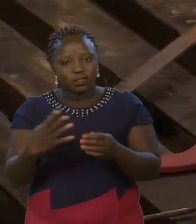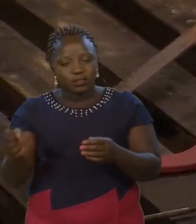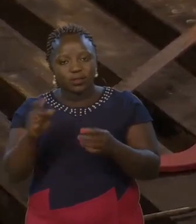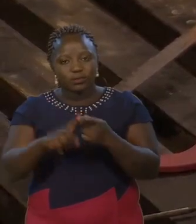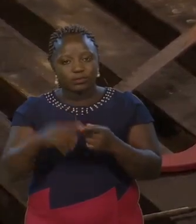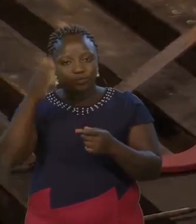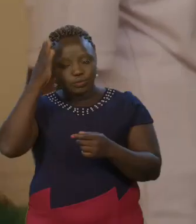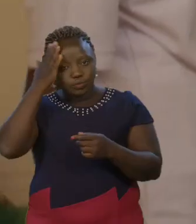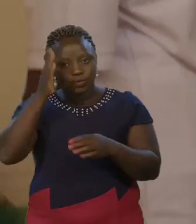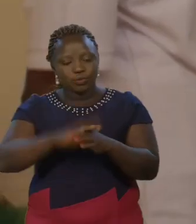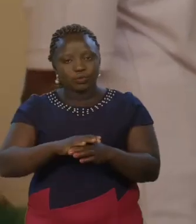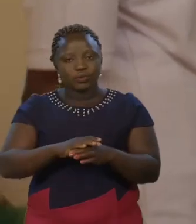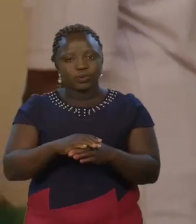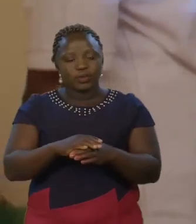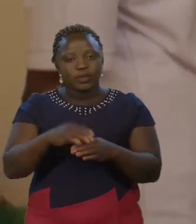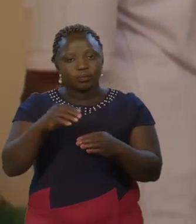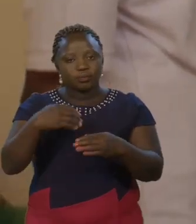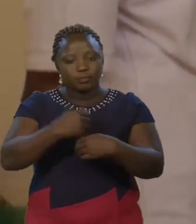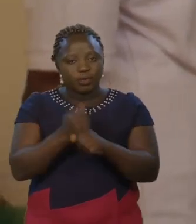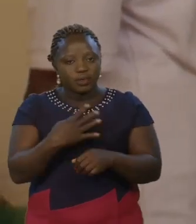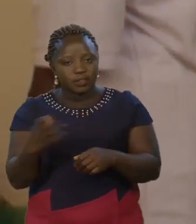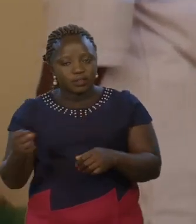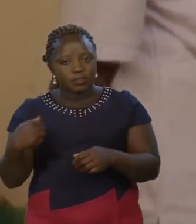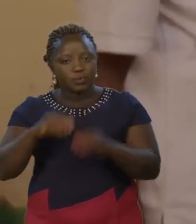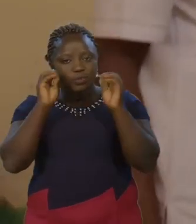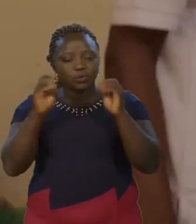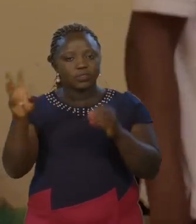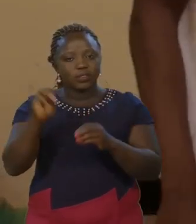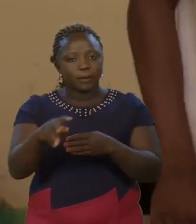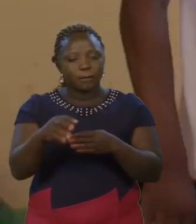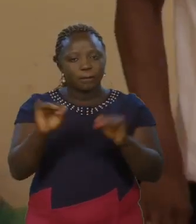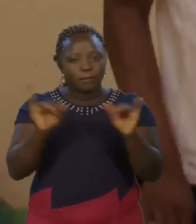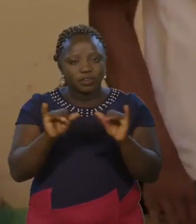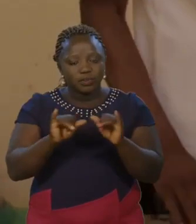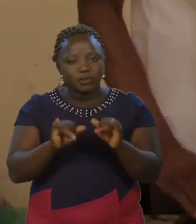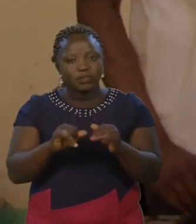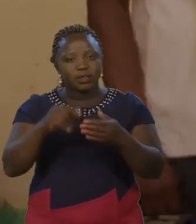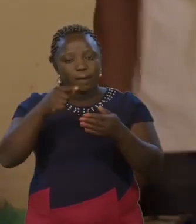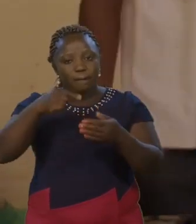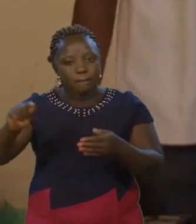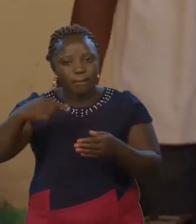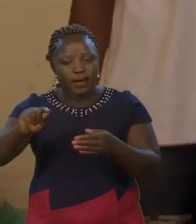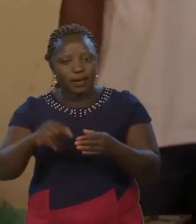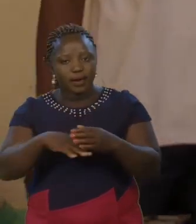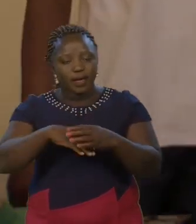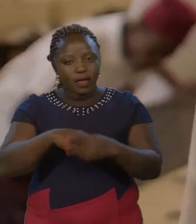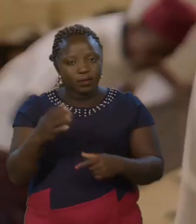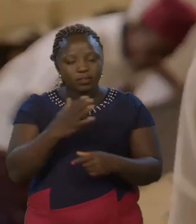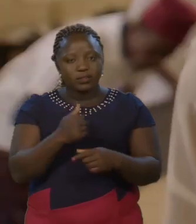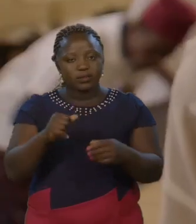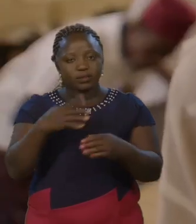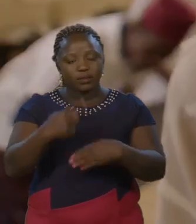fabrication, not just in aluminium fabrication, generally fabrication. We taught them measurements, marking out, and then we went on